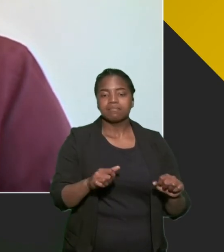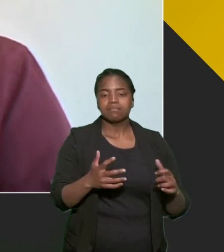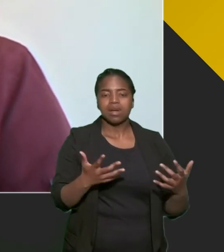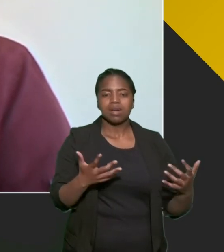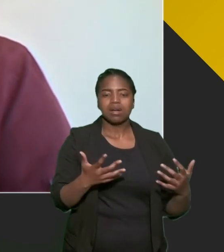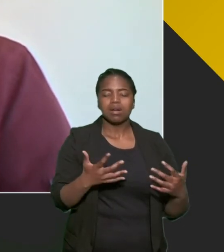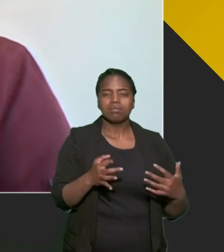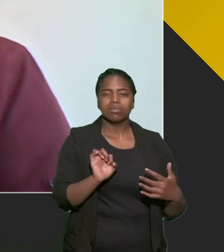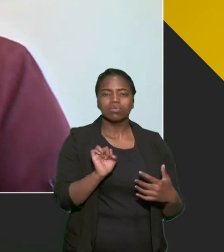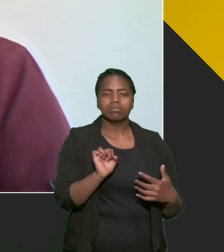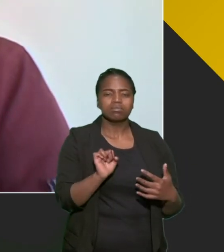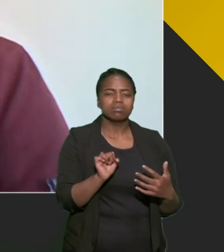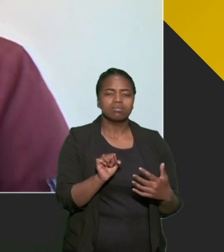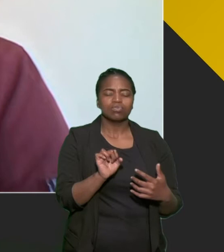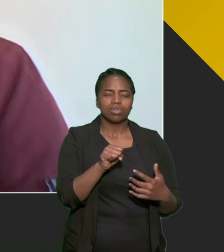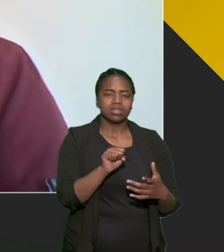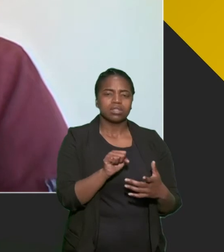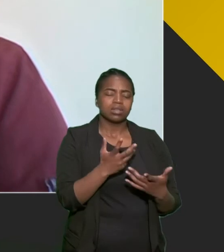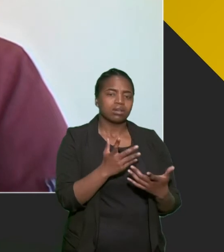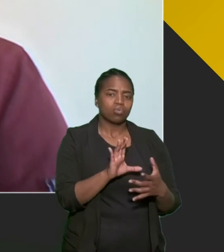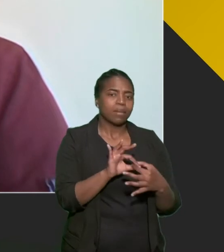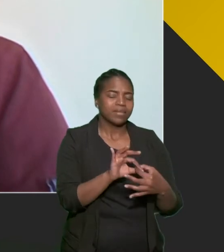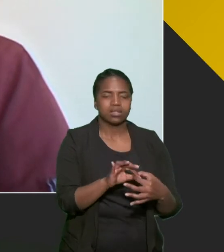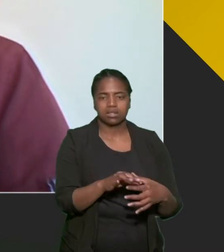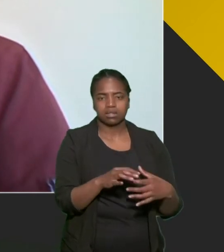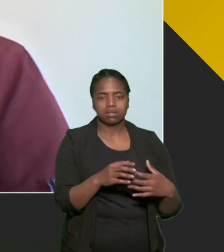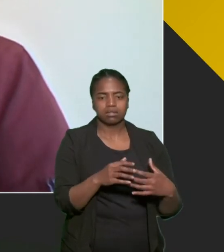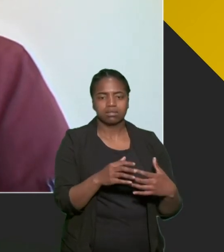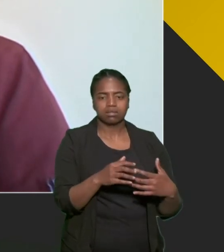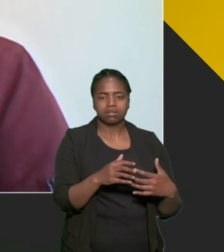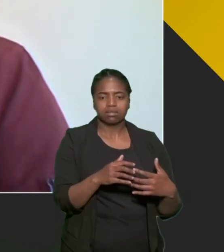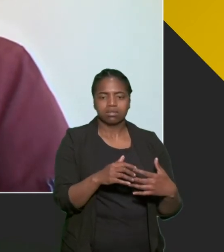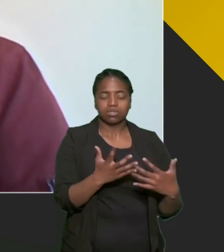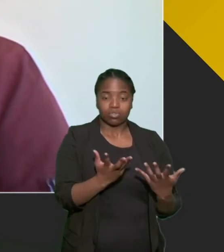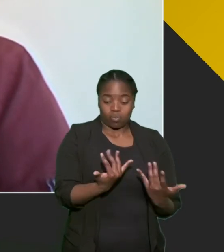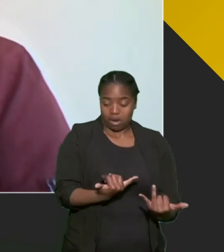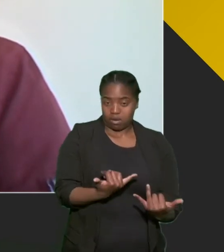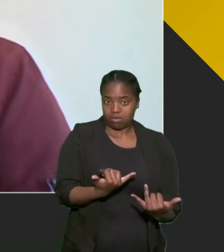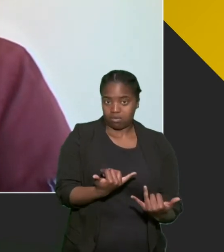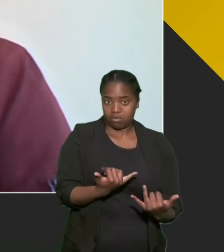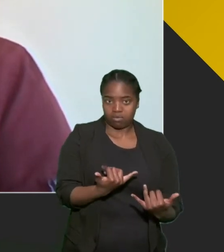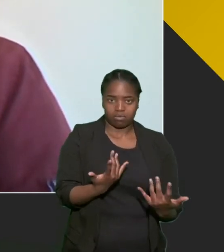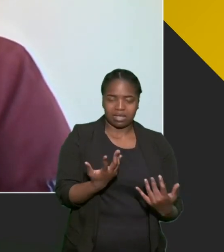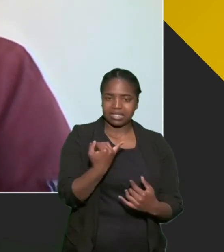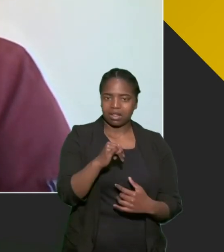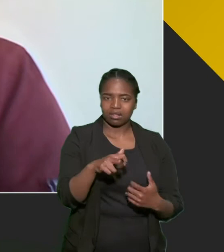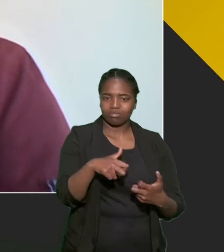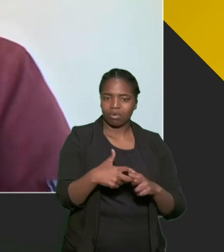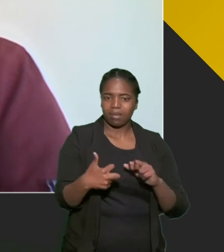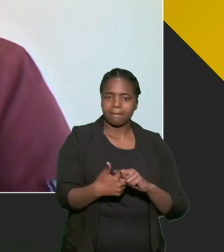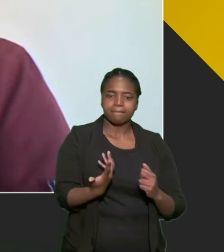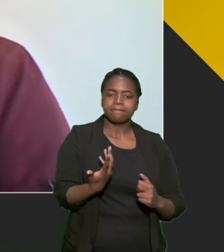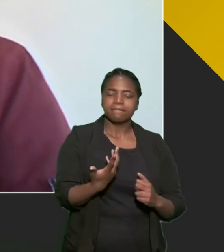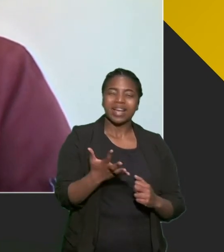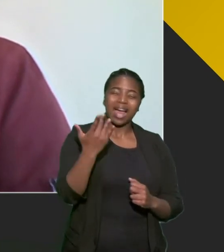me just say, from 1960s, from when we first had the first elections. So up to now, we are still studying the demons of